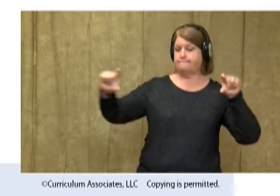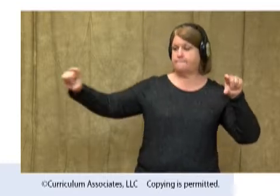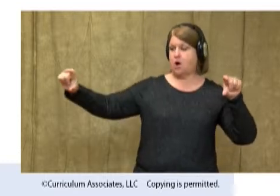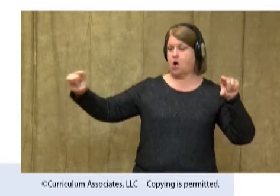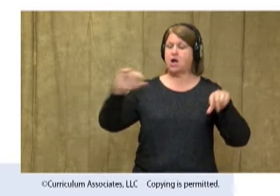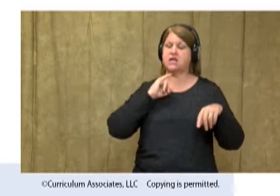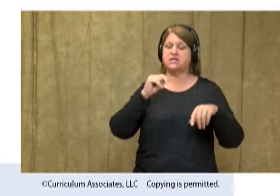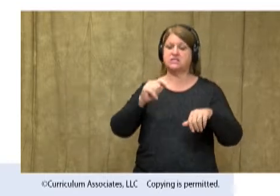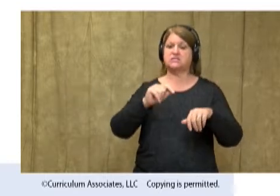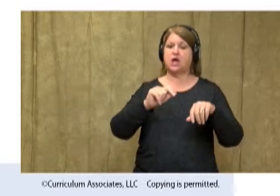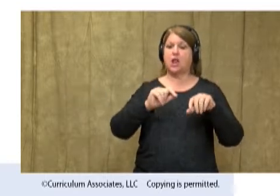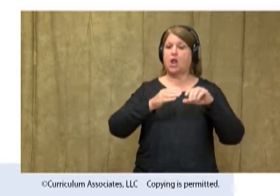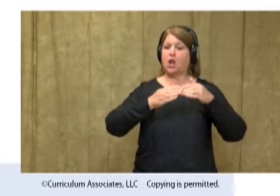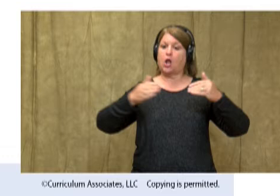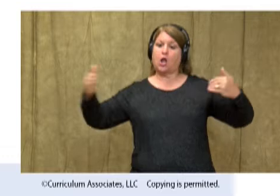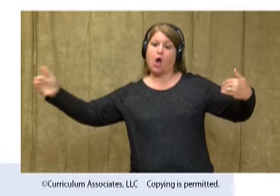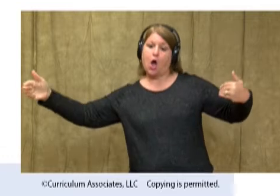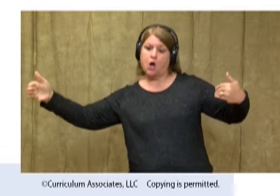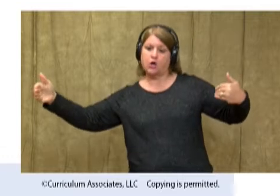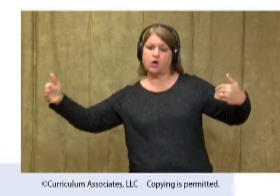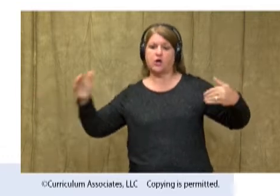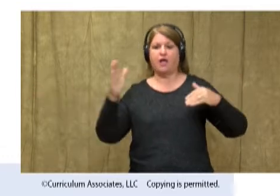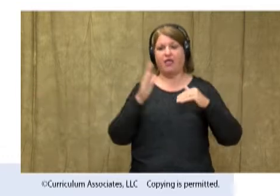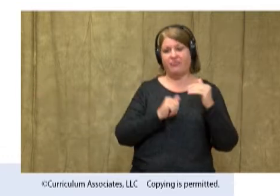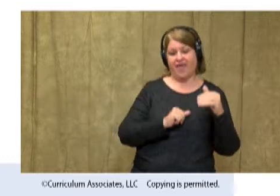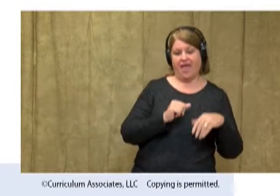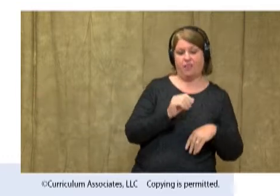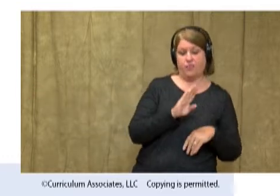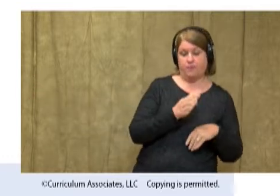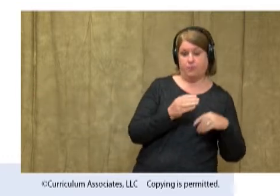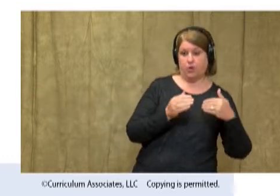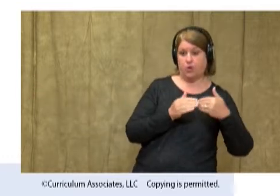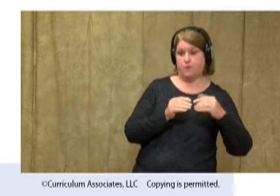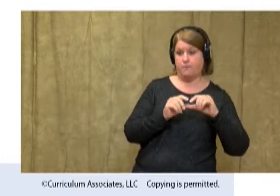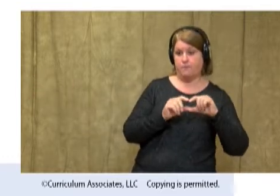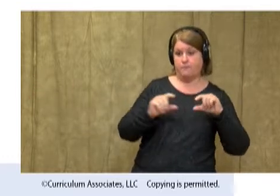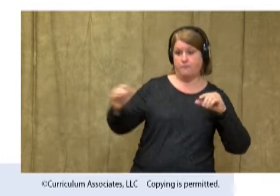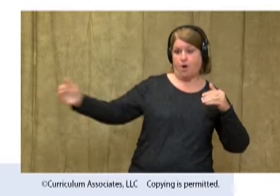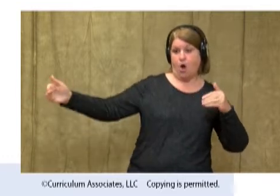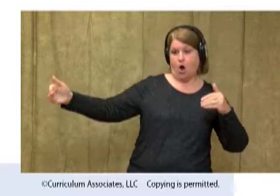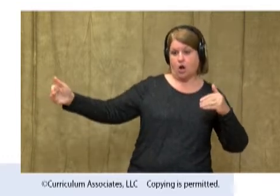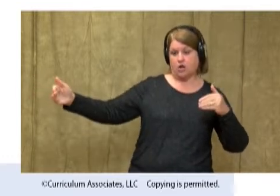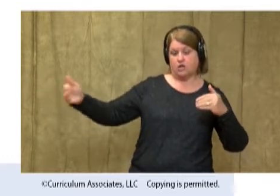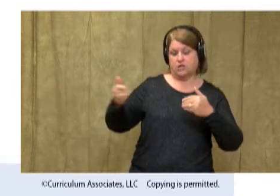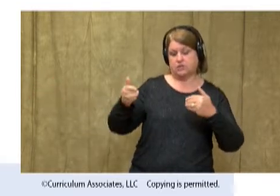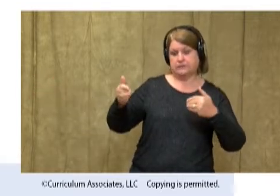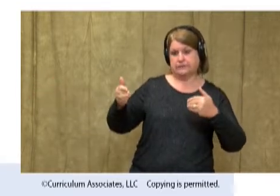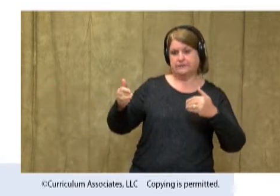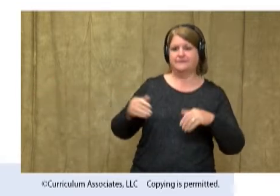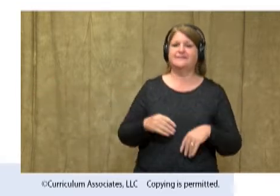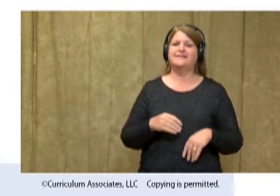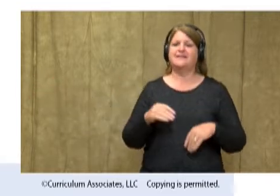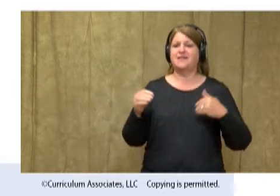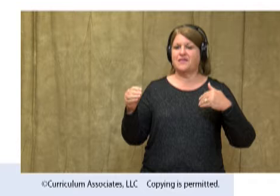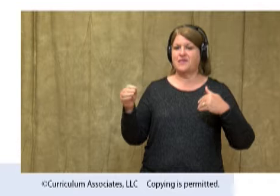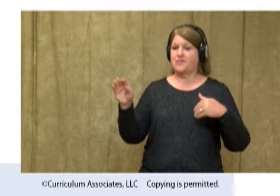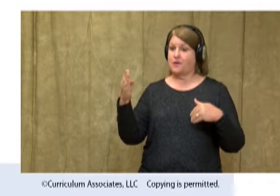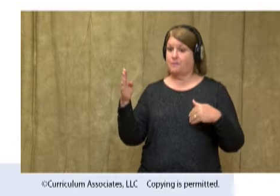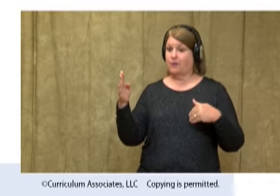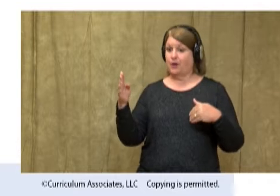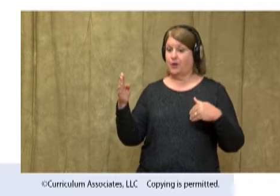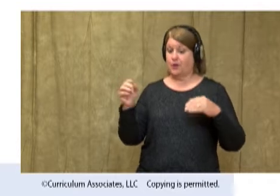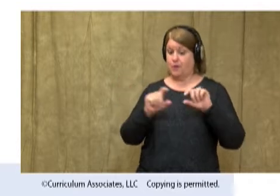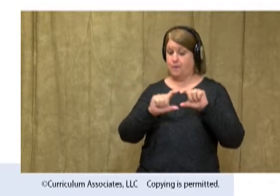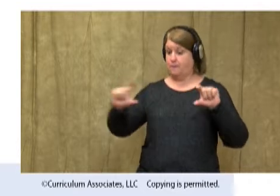bar. By observing these 2 bars, we're looking at the red bar is longer. You see the blue bar stops here,